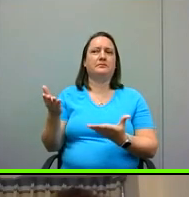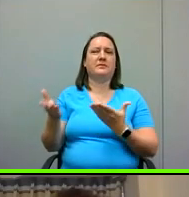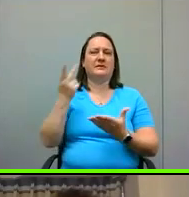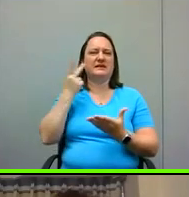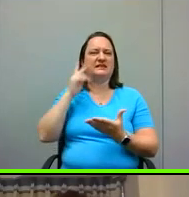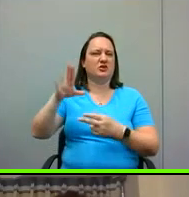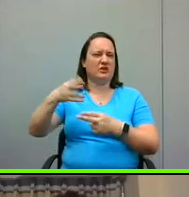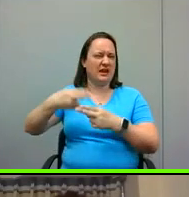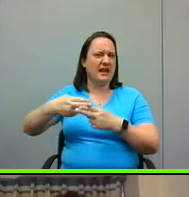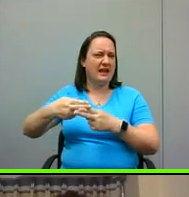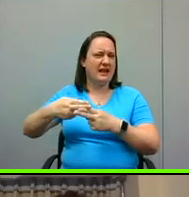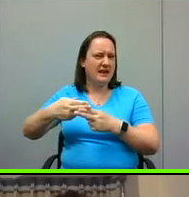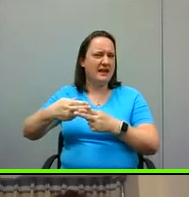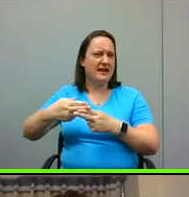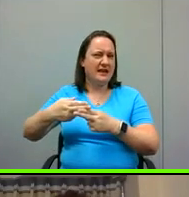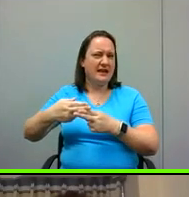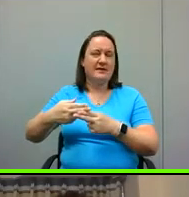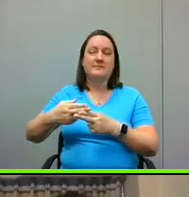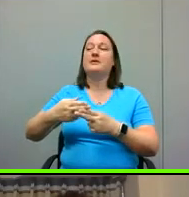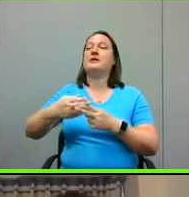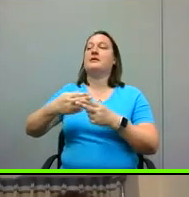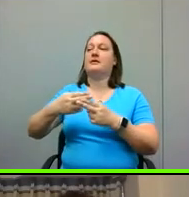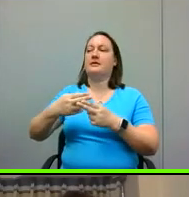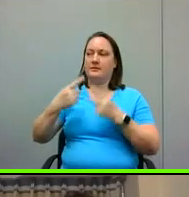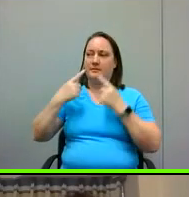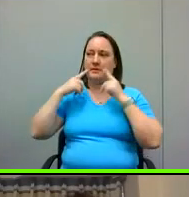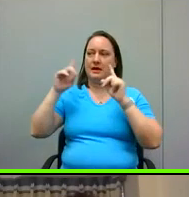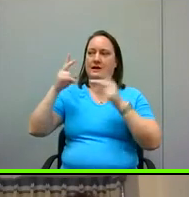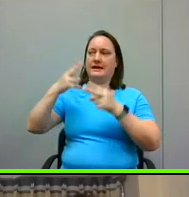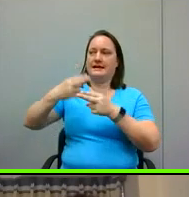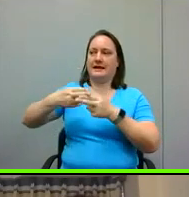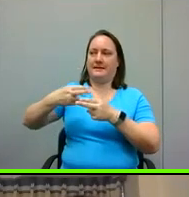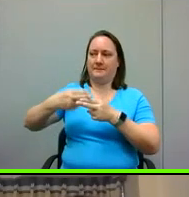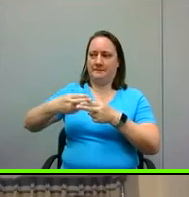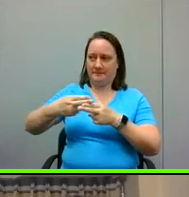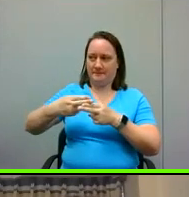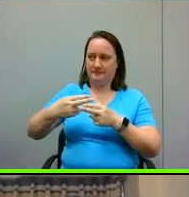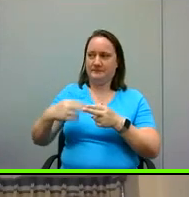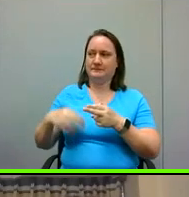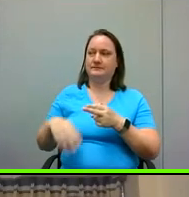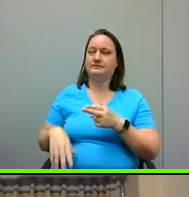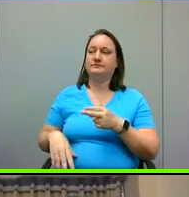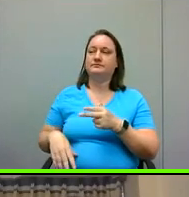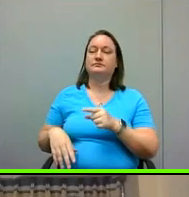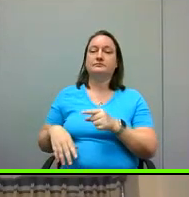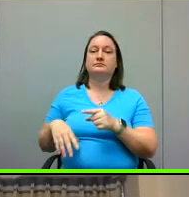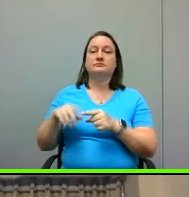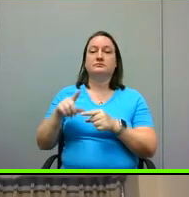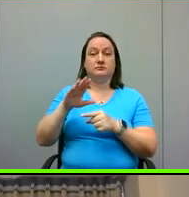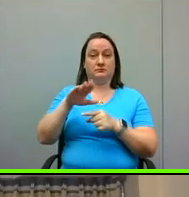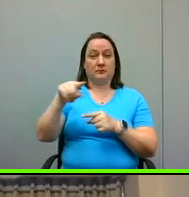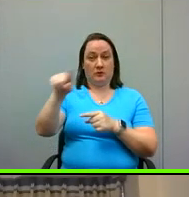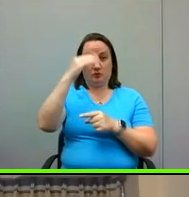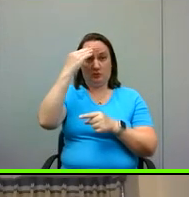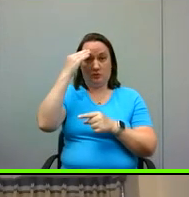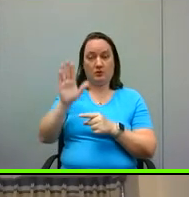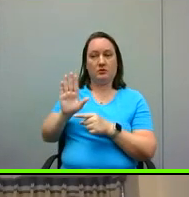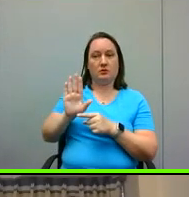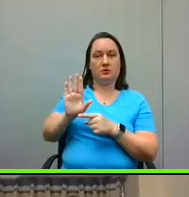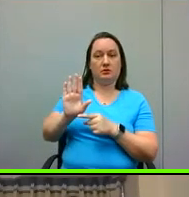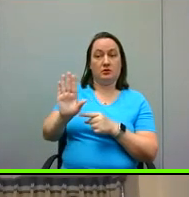name. Oh, yep, there it is. As you know, today is Liz's last